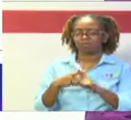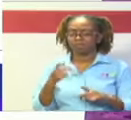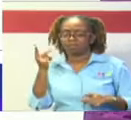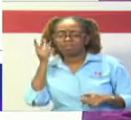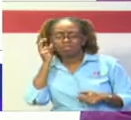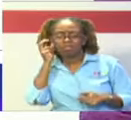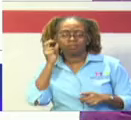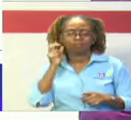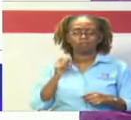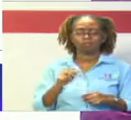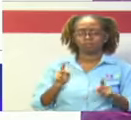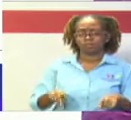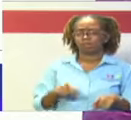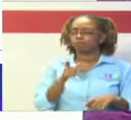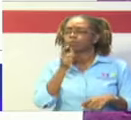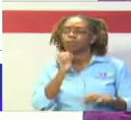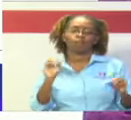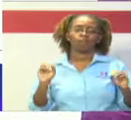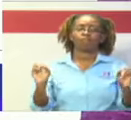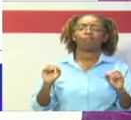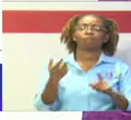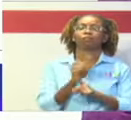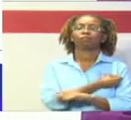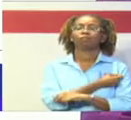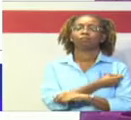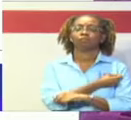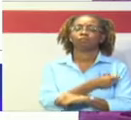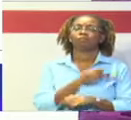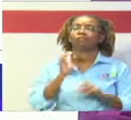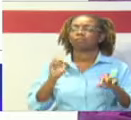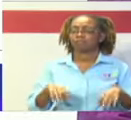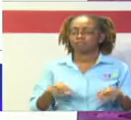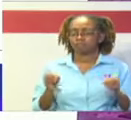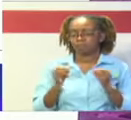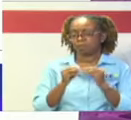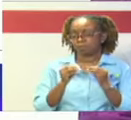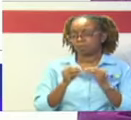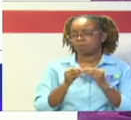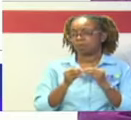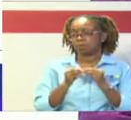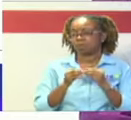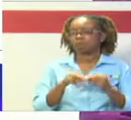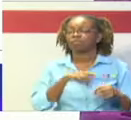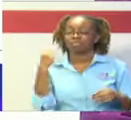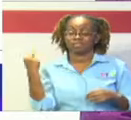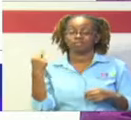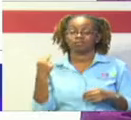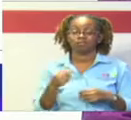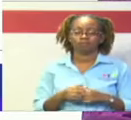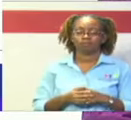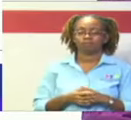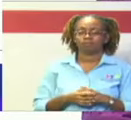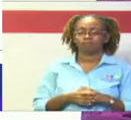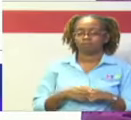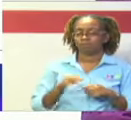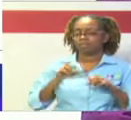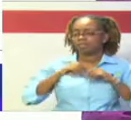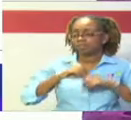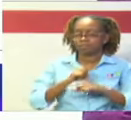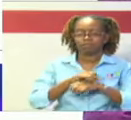positive after arrival, but the unvaccinated are quarantined. So already you've lowered the chance